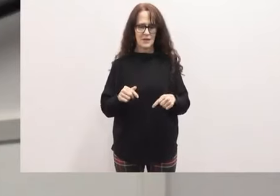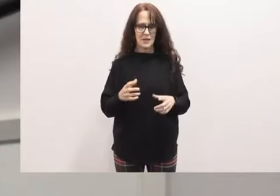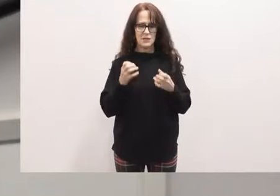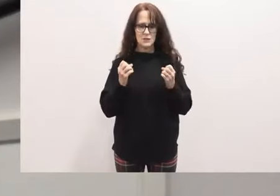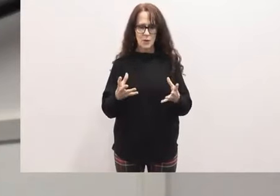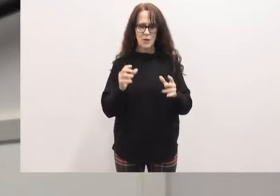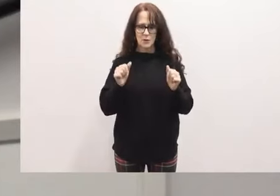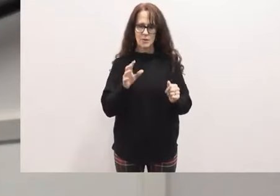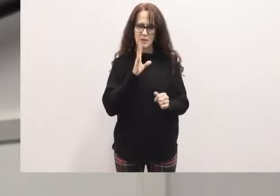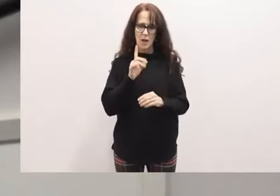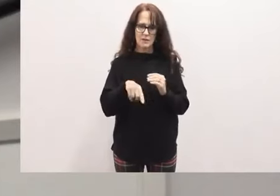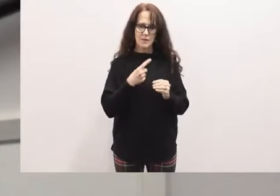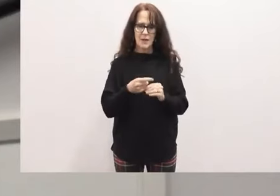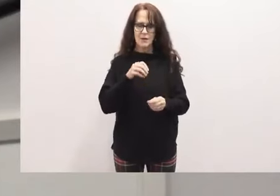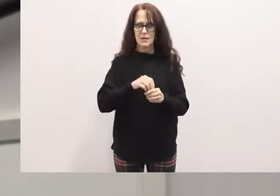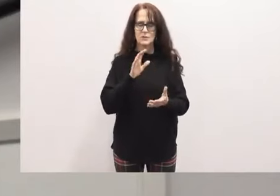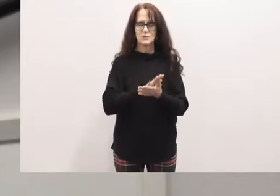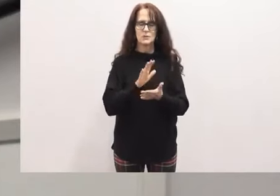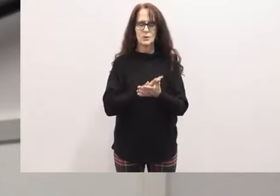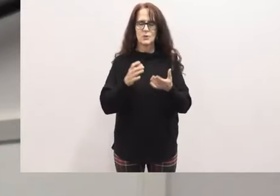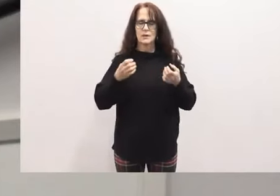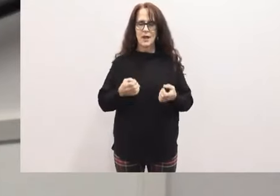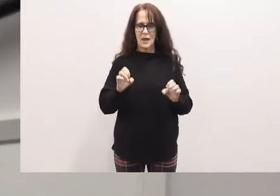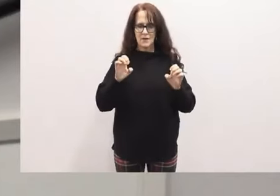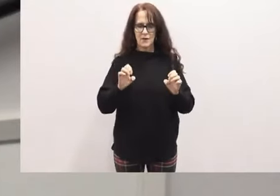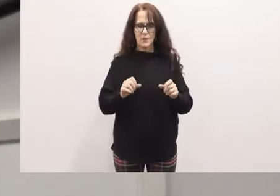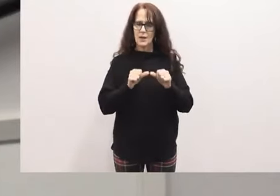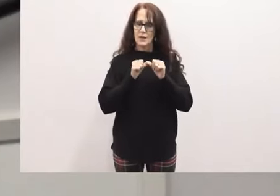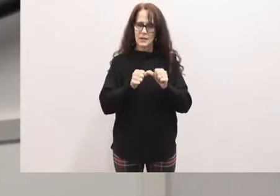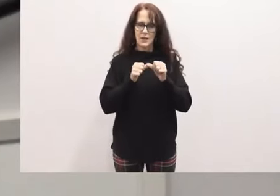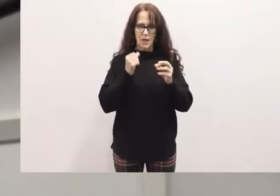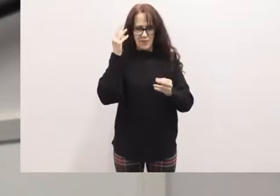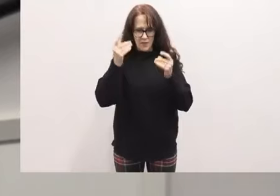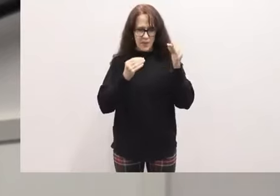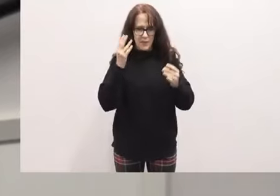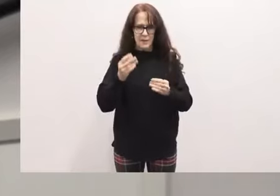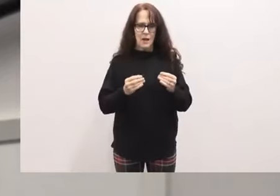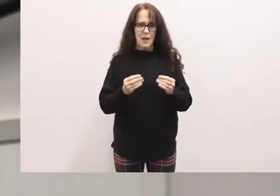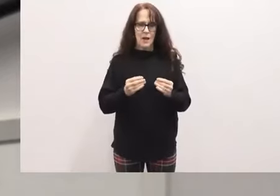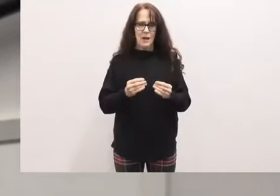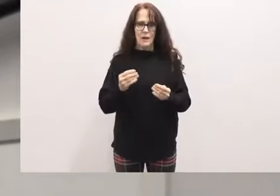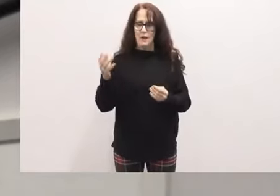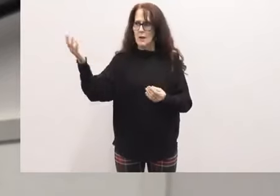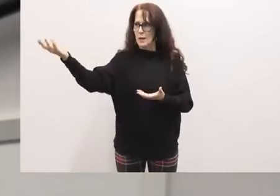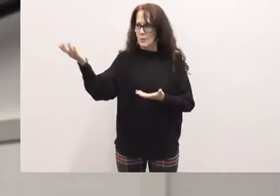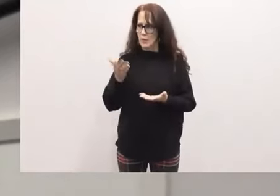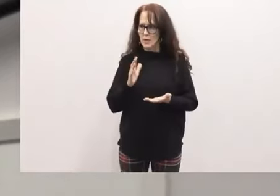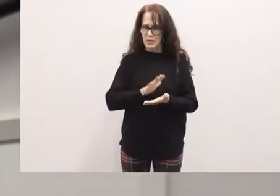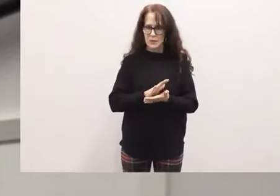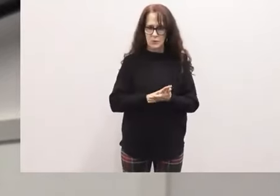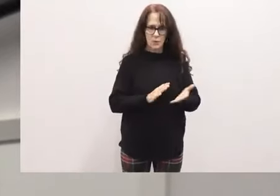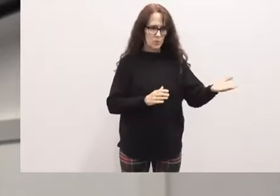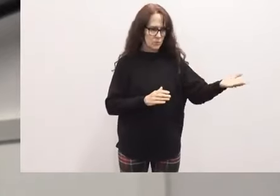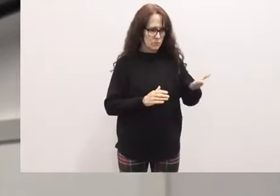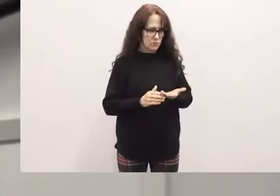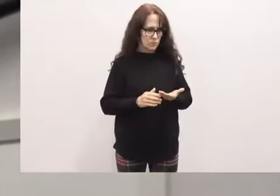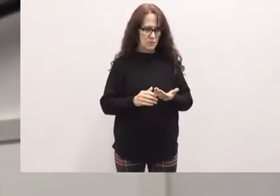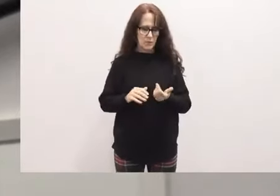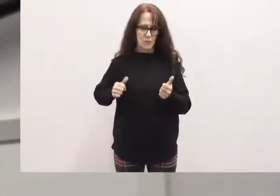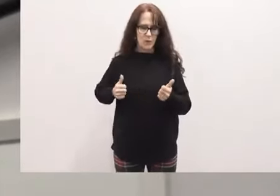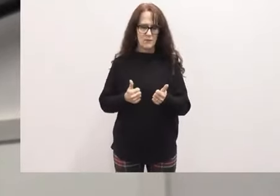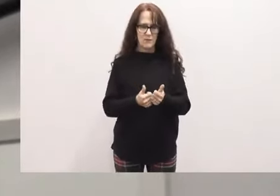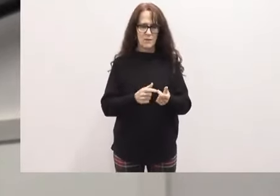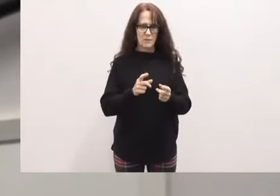there's so much that could be talked about in schools' effort. So we'll just want to continue to think about, do we bring schools in? Do we follow up with some of